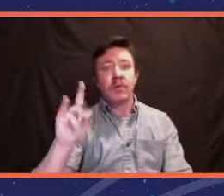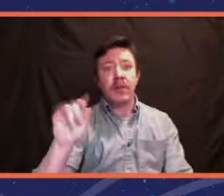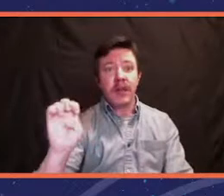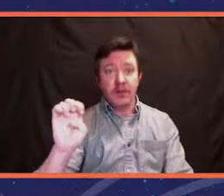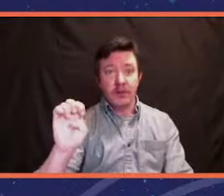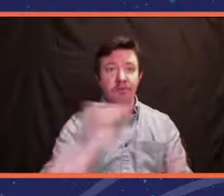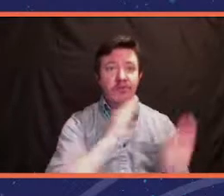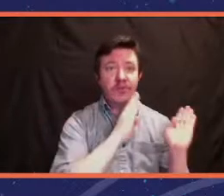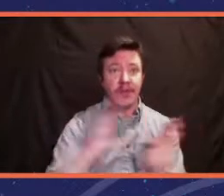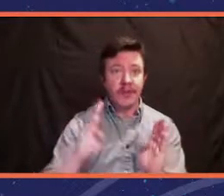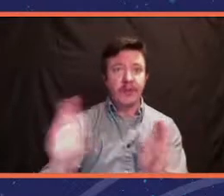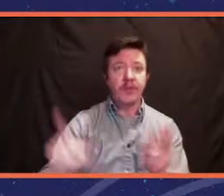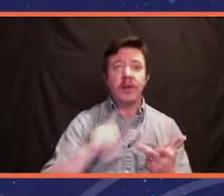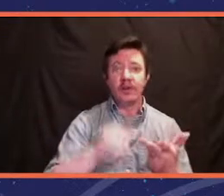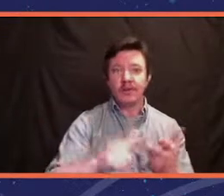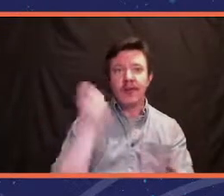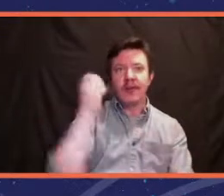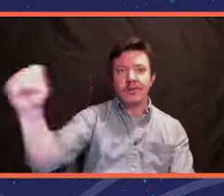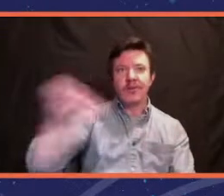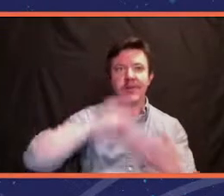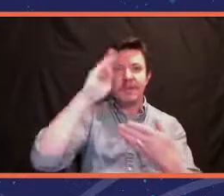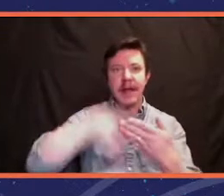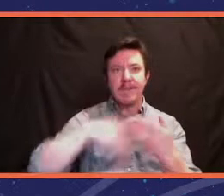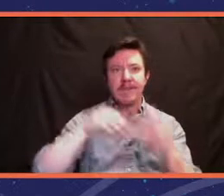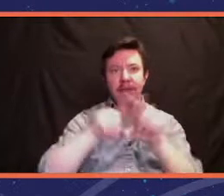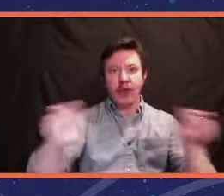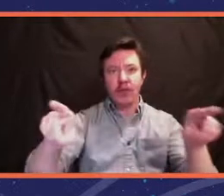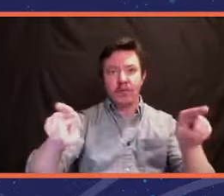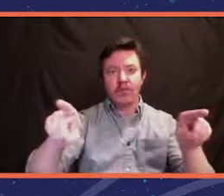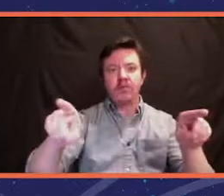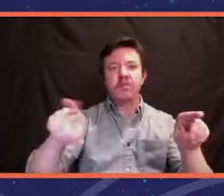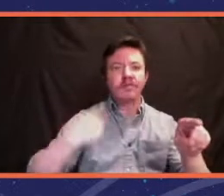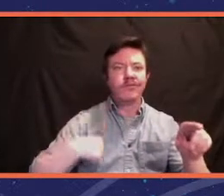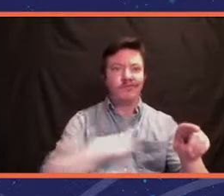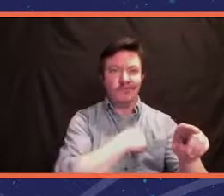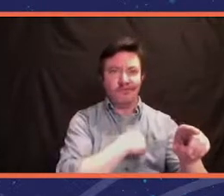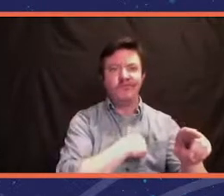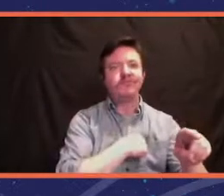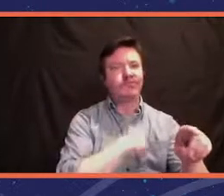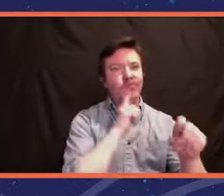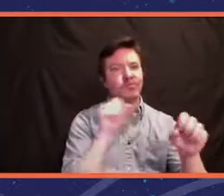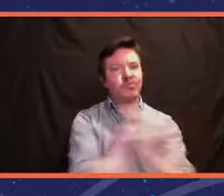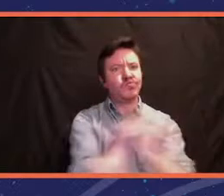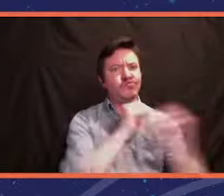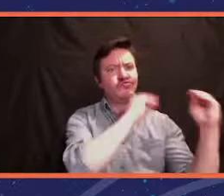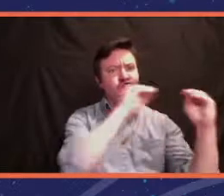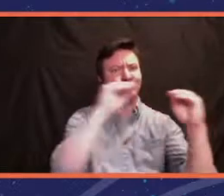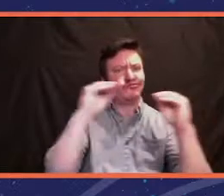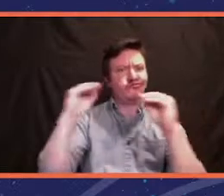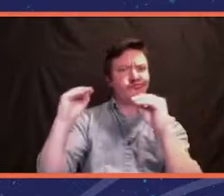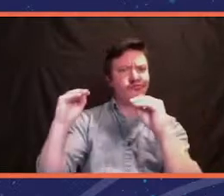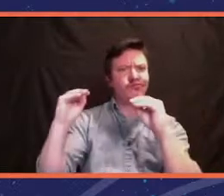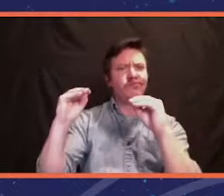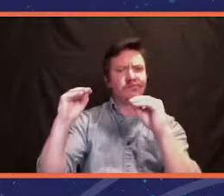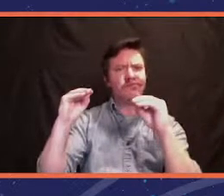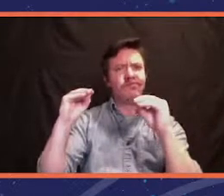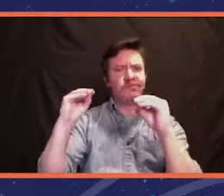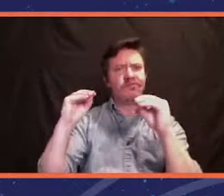Resist manifesto, we underscore education is certainly one, but